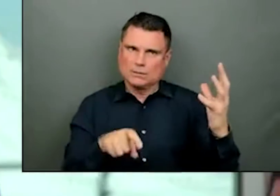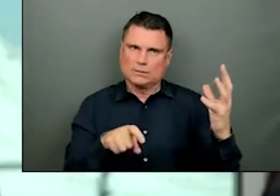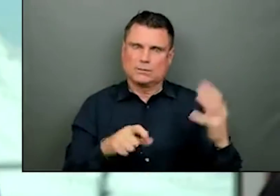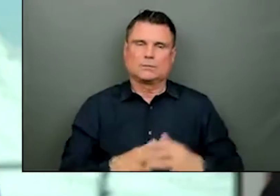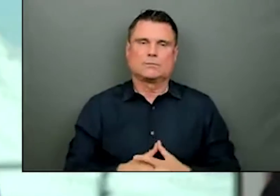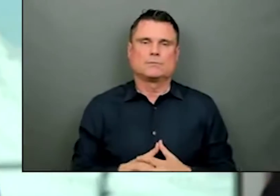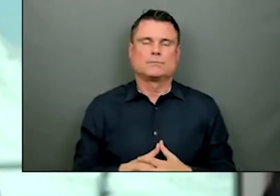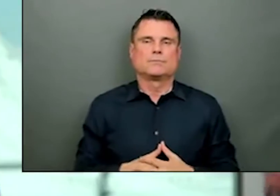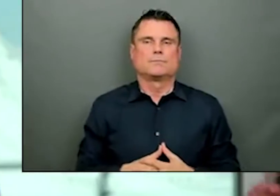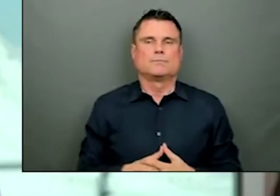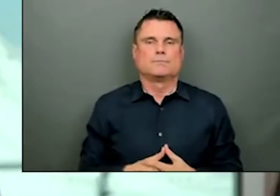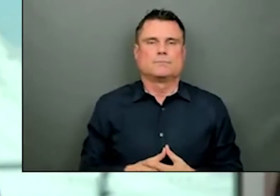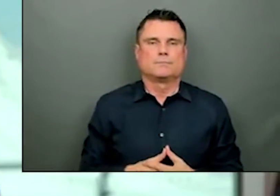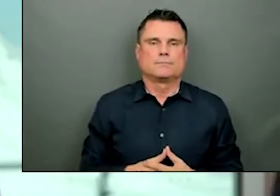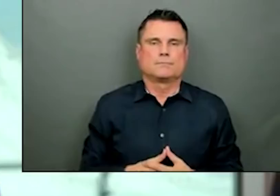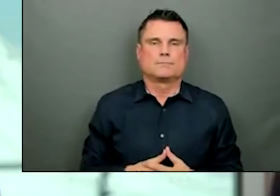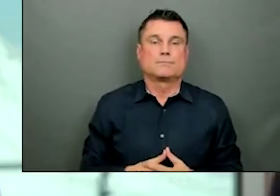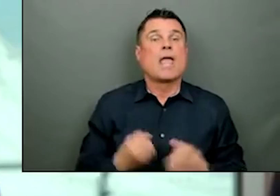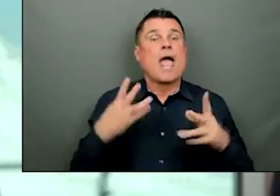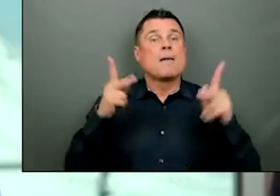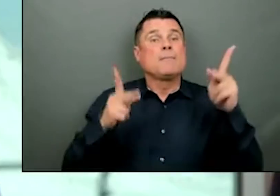group, small group of people.